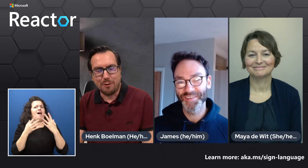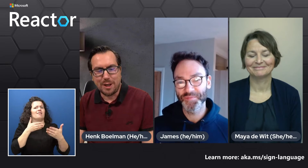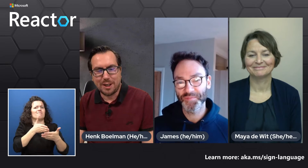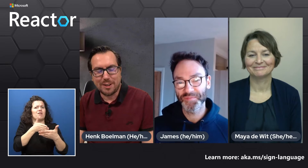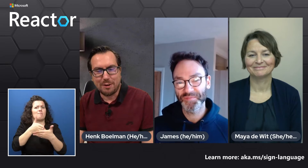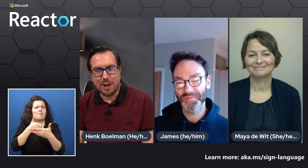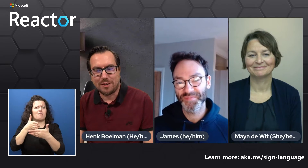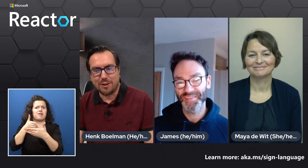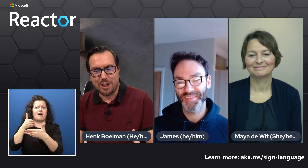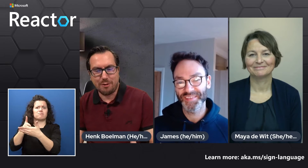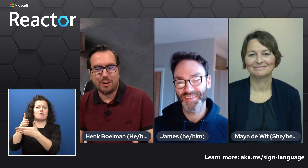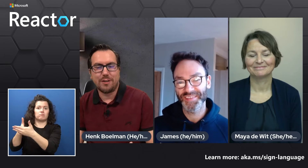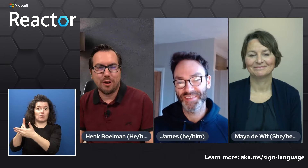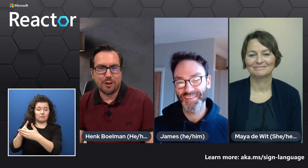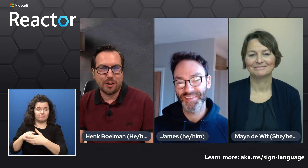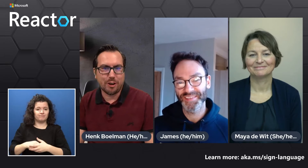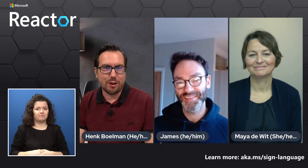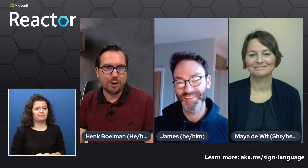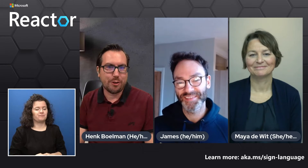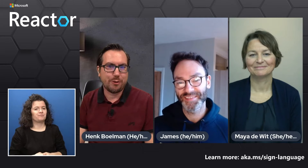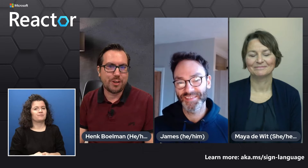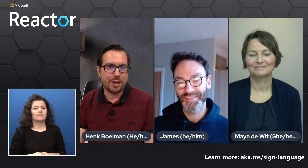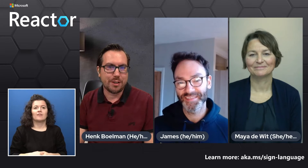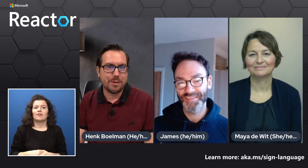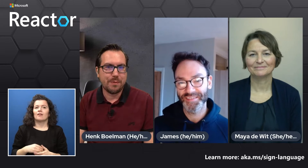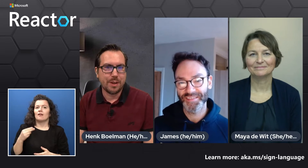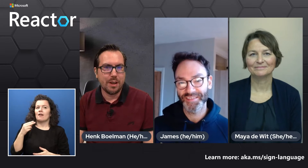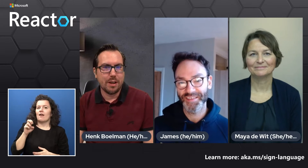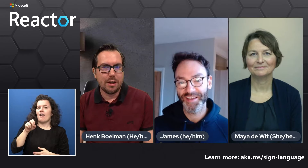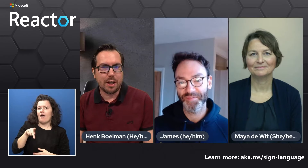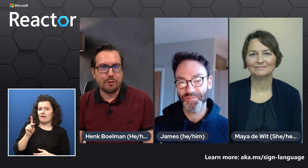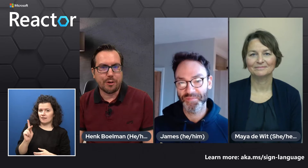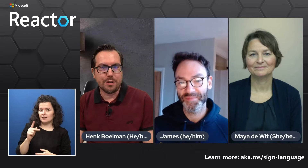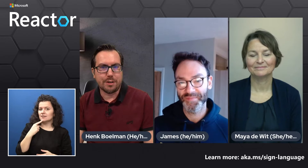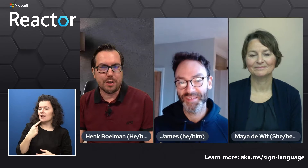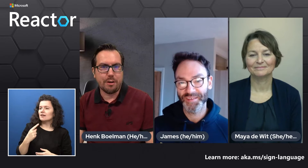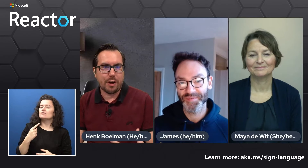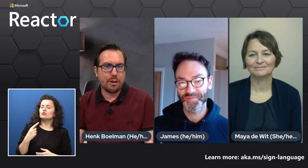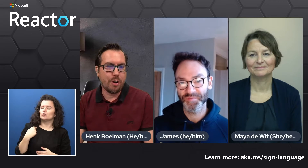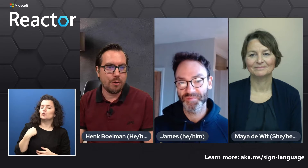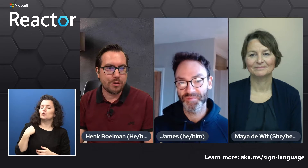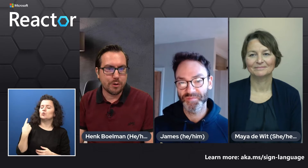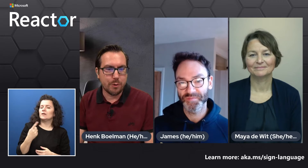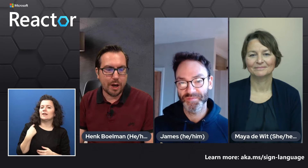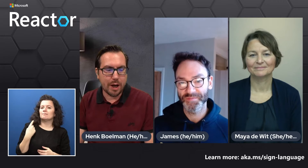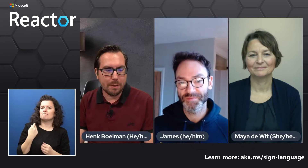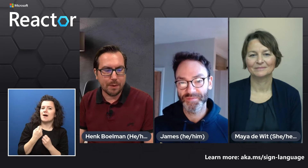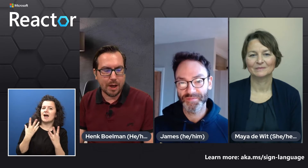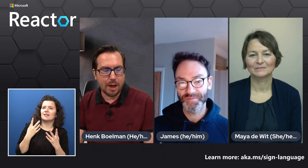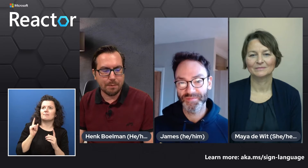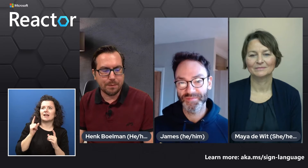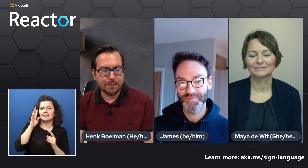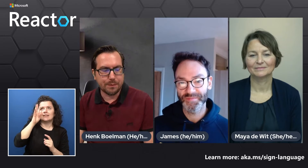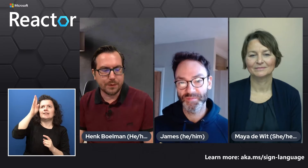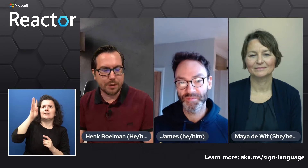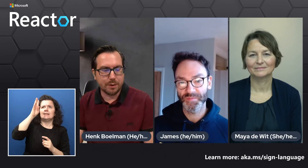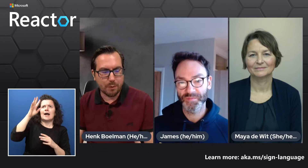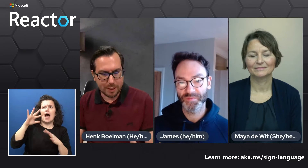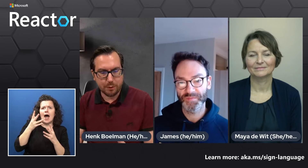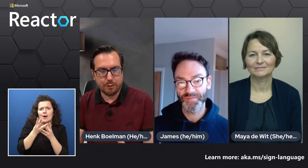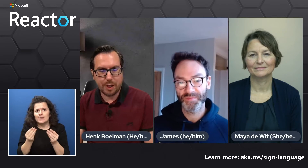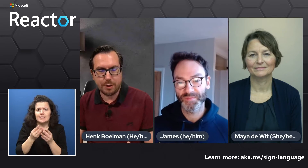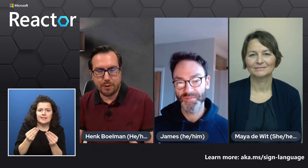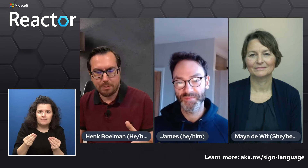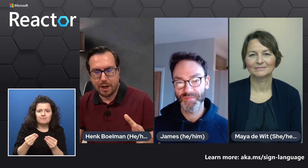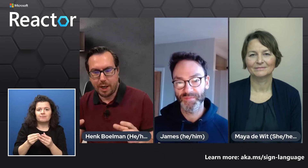Yeah, for me, I think we had to reinvent a lot of things. Yeah. Like, for instance, if I go to went